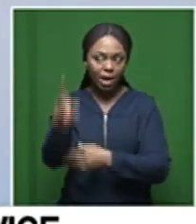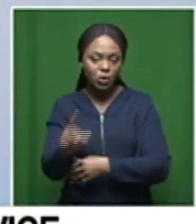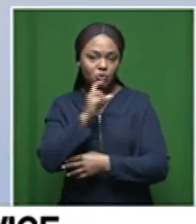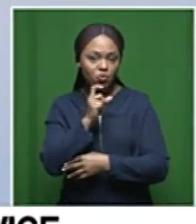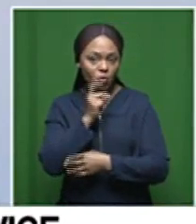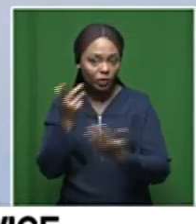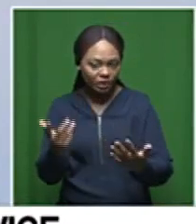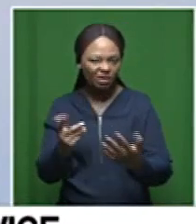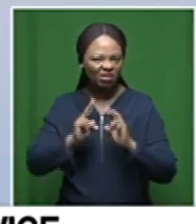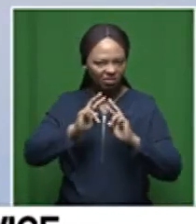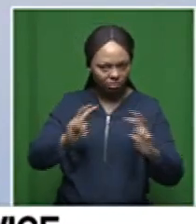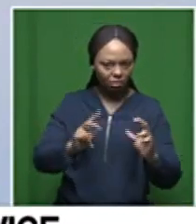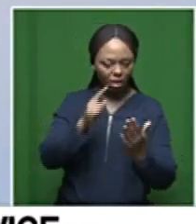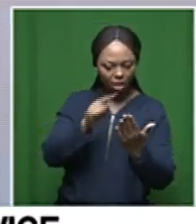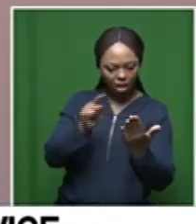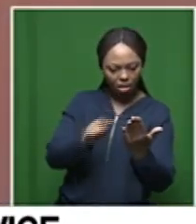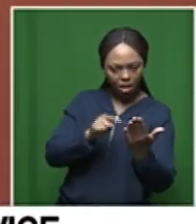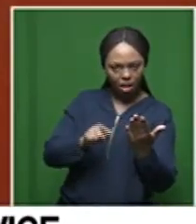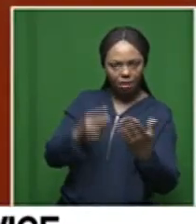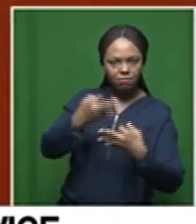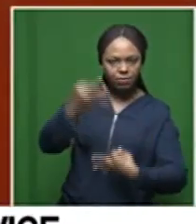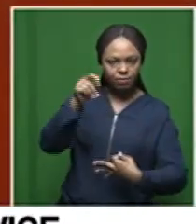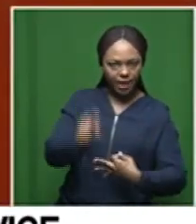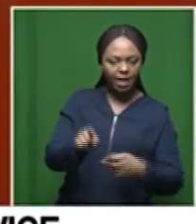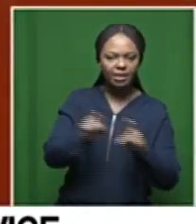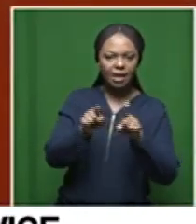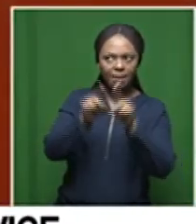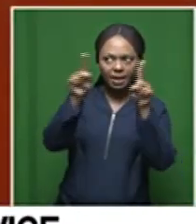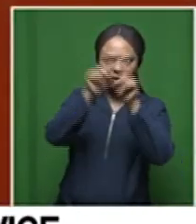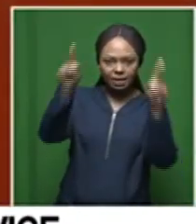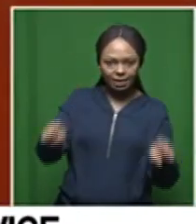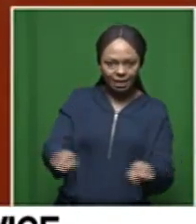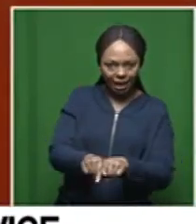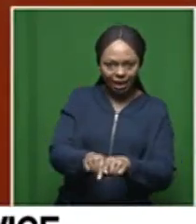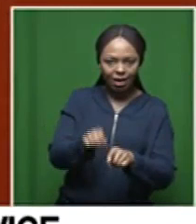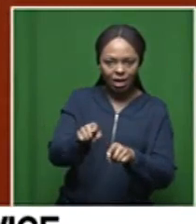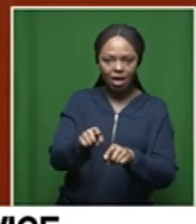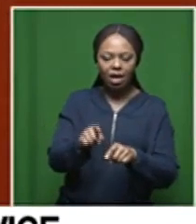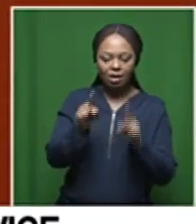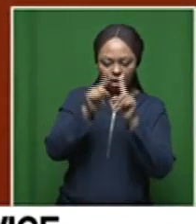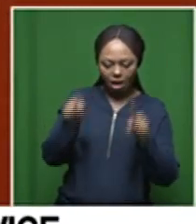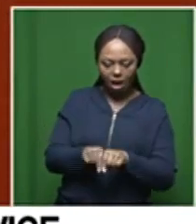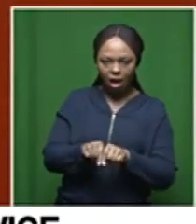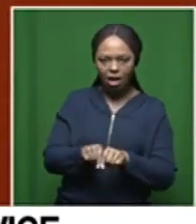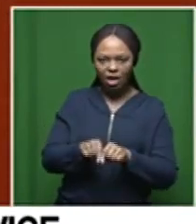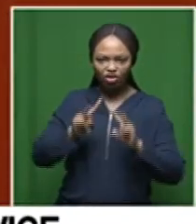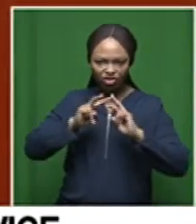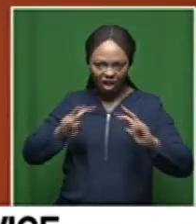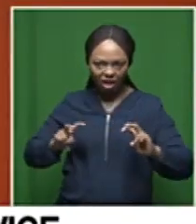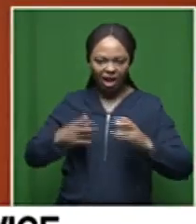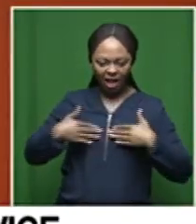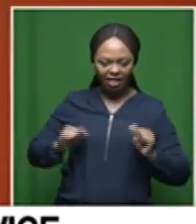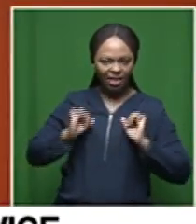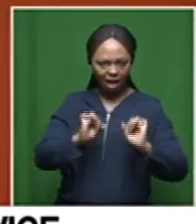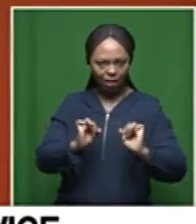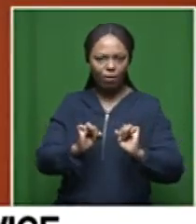to receive? Then they undergo some screening tests. So we check their blood pressure, we check their pulse, we